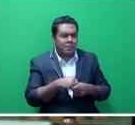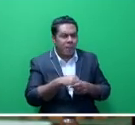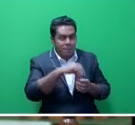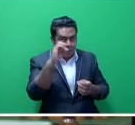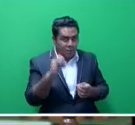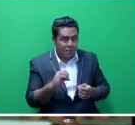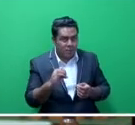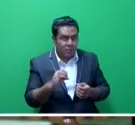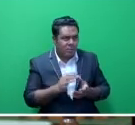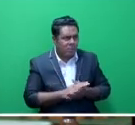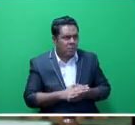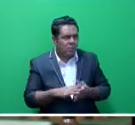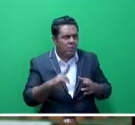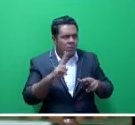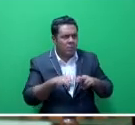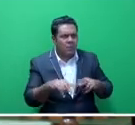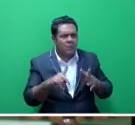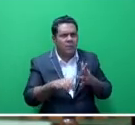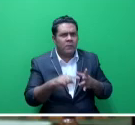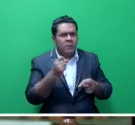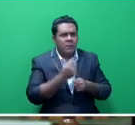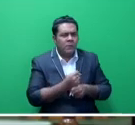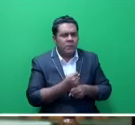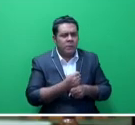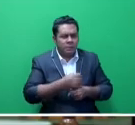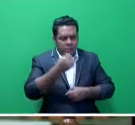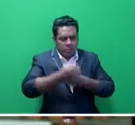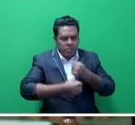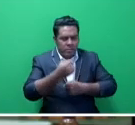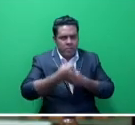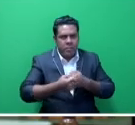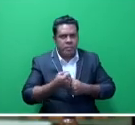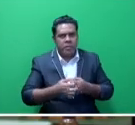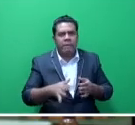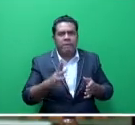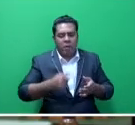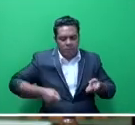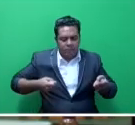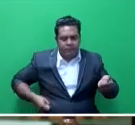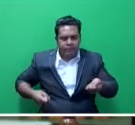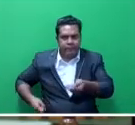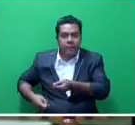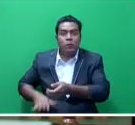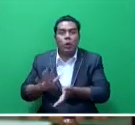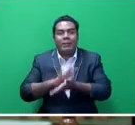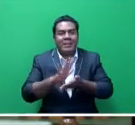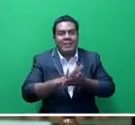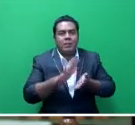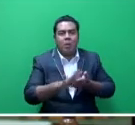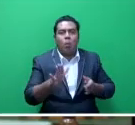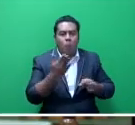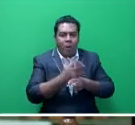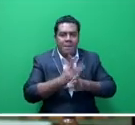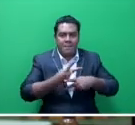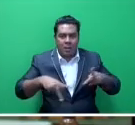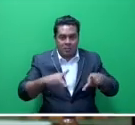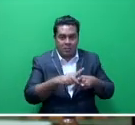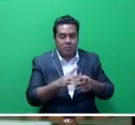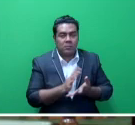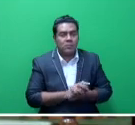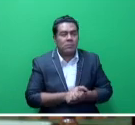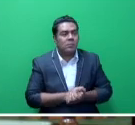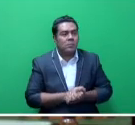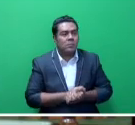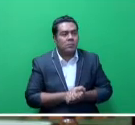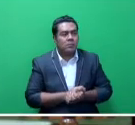fogging machines used for decontamination and sanitizing workplaces, and a 50% investment allowance will be provided on capital